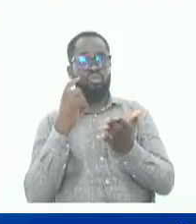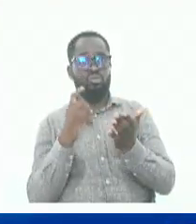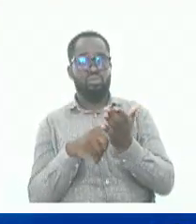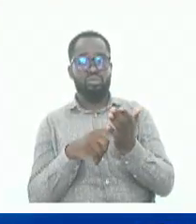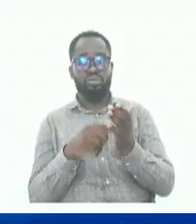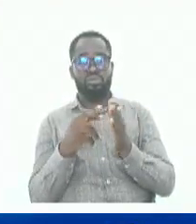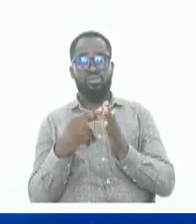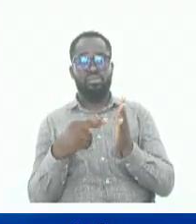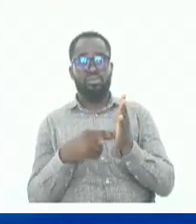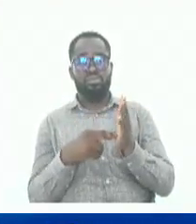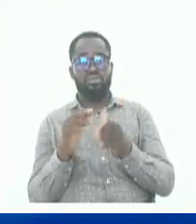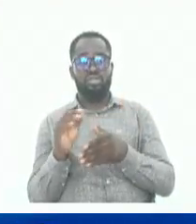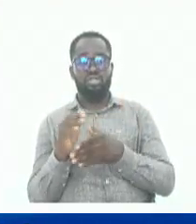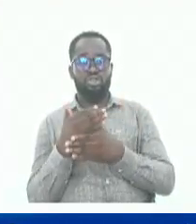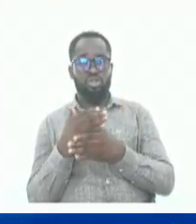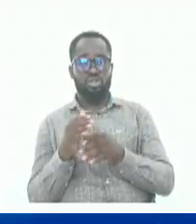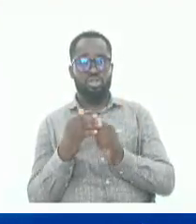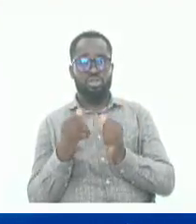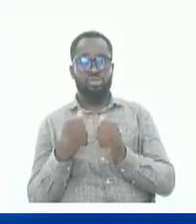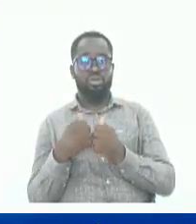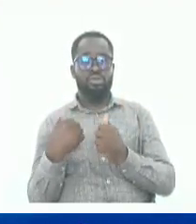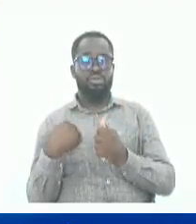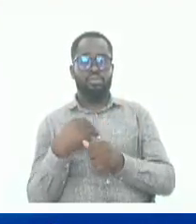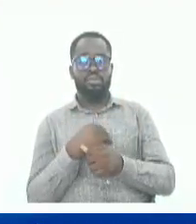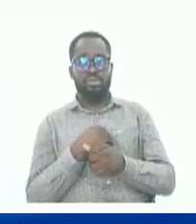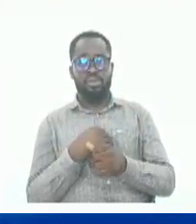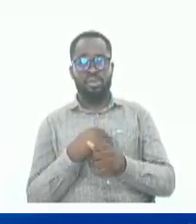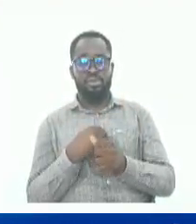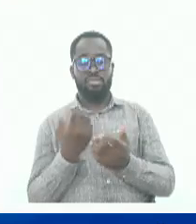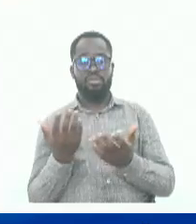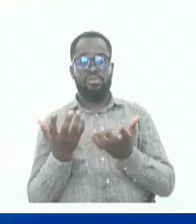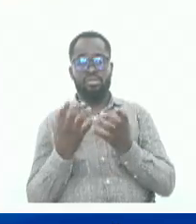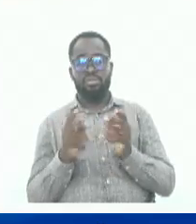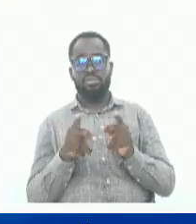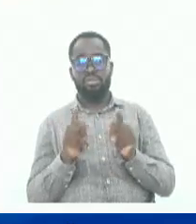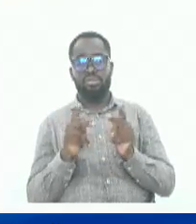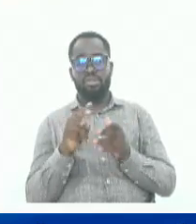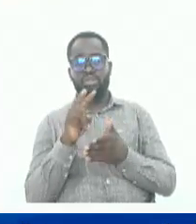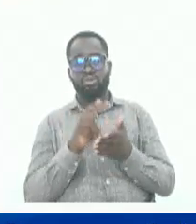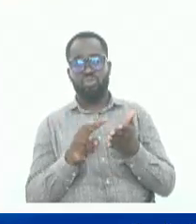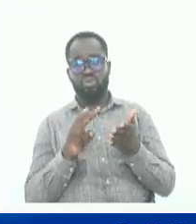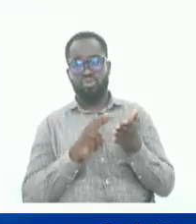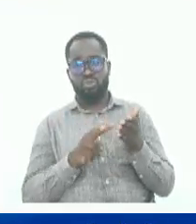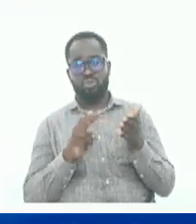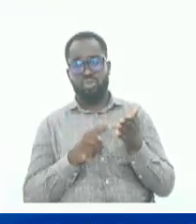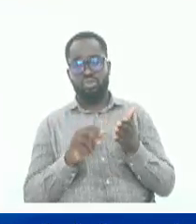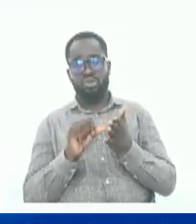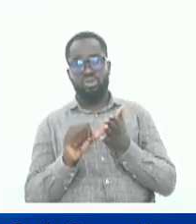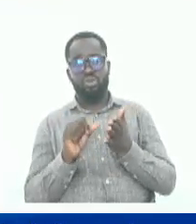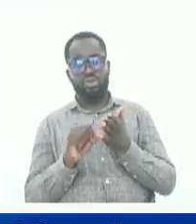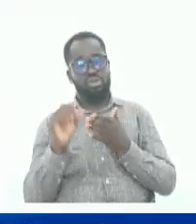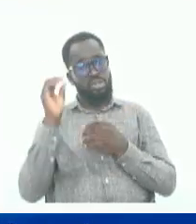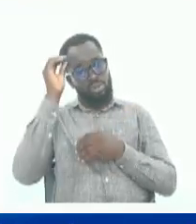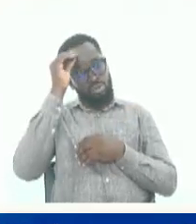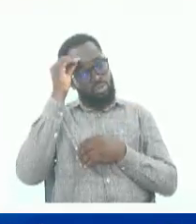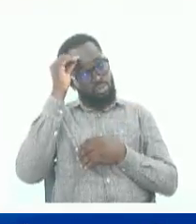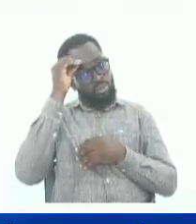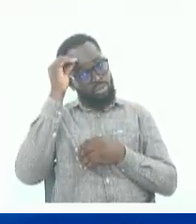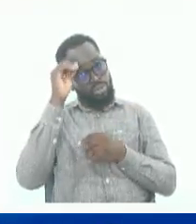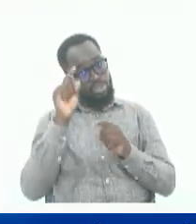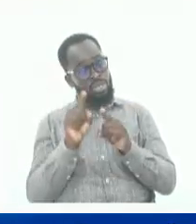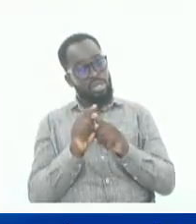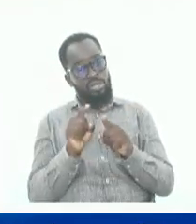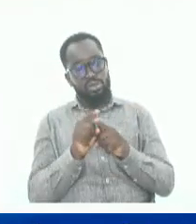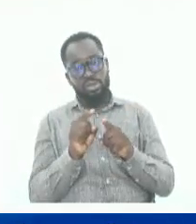the report has been shared with members, I may seek your permission to read the auditor's opinion as well